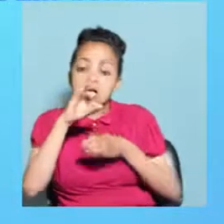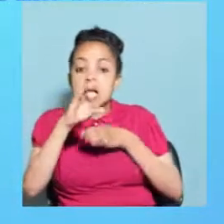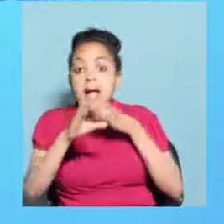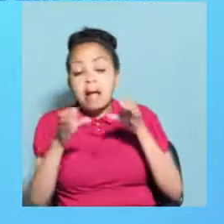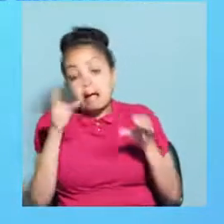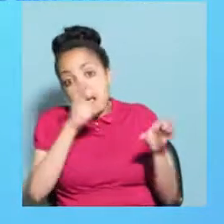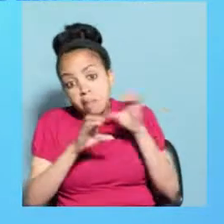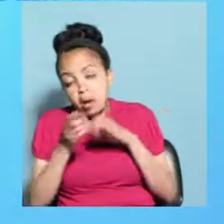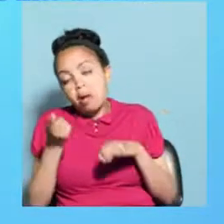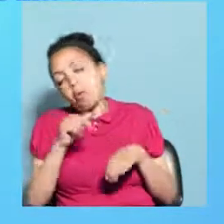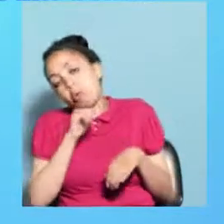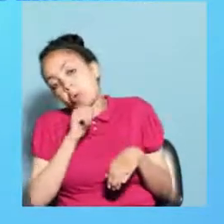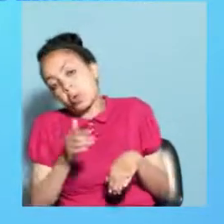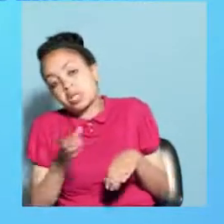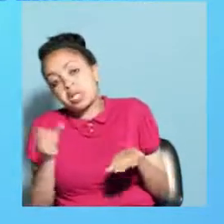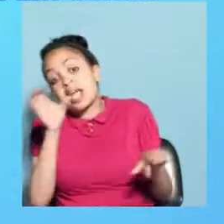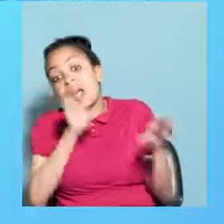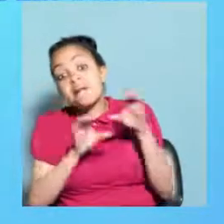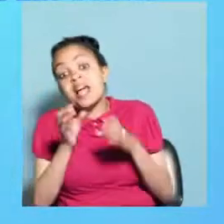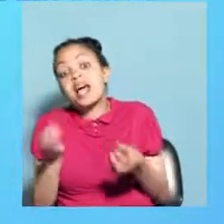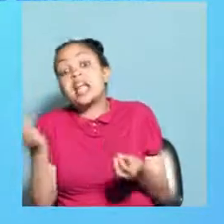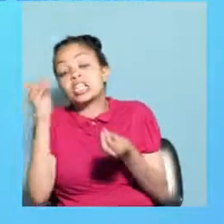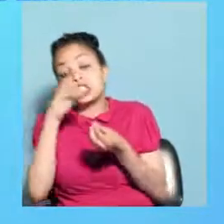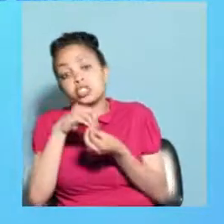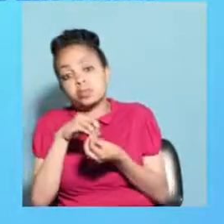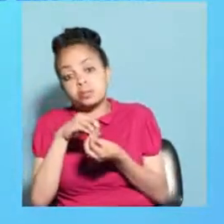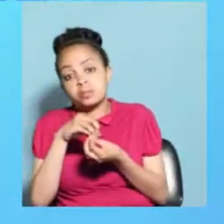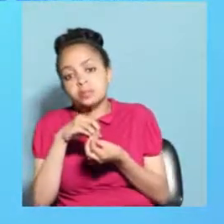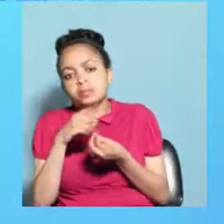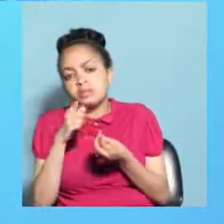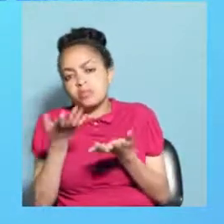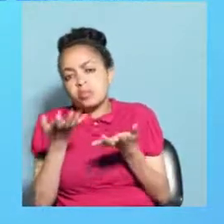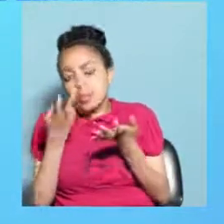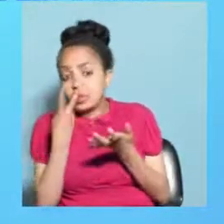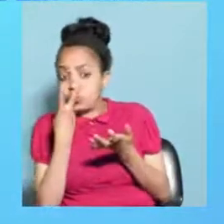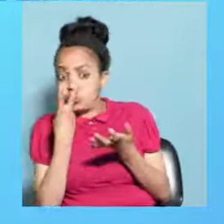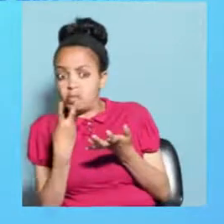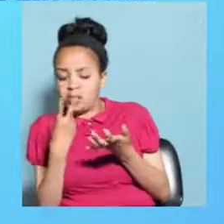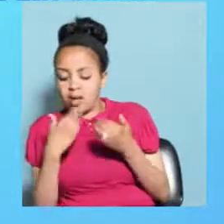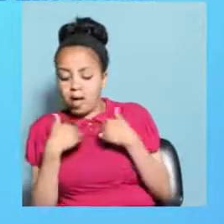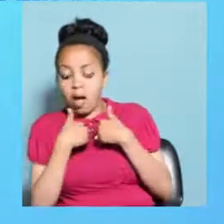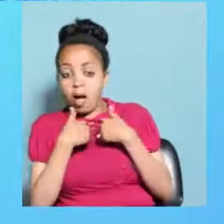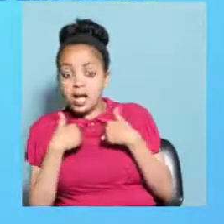not. Chemical addition. If